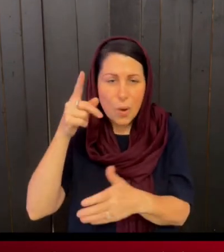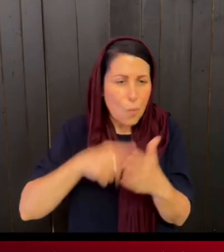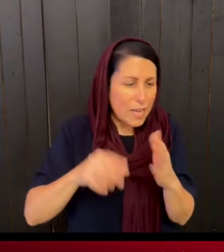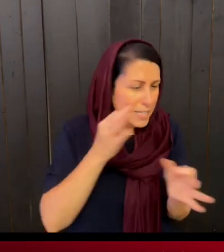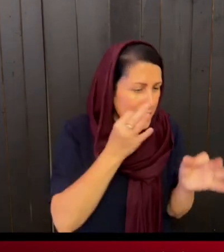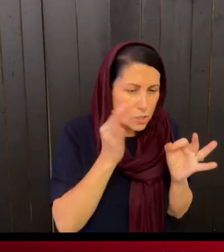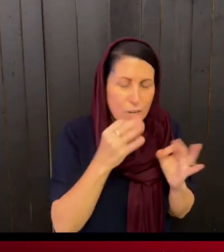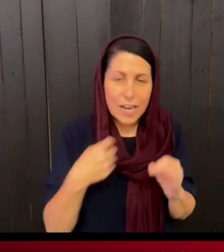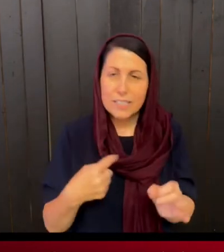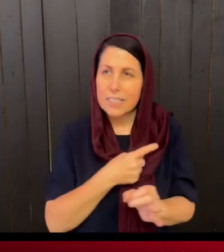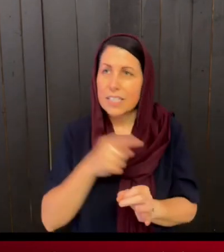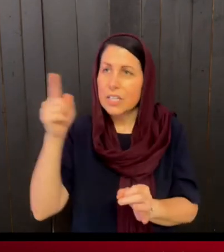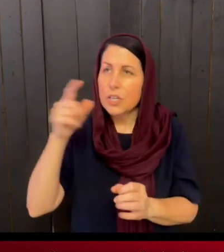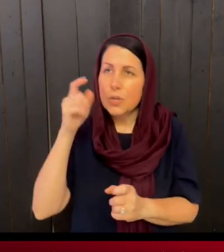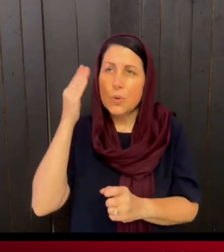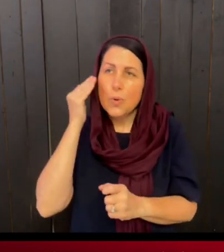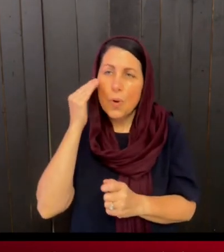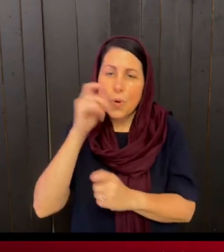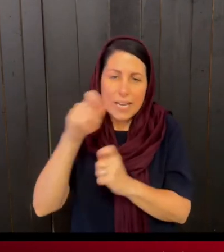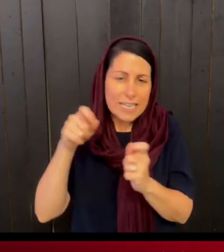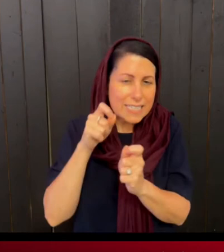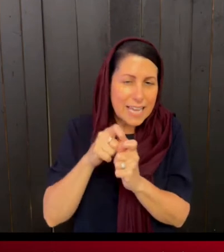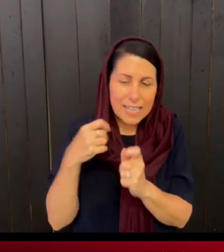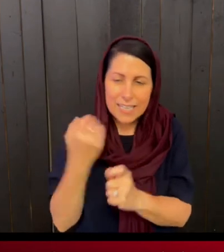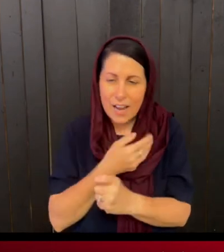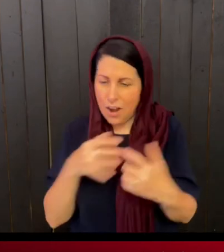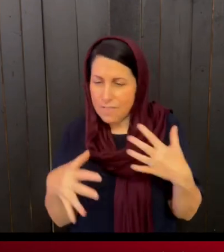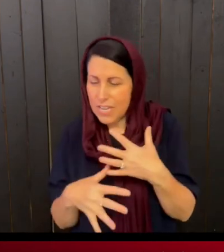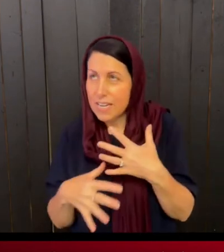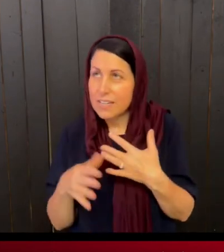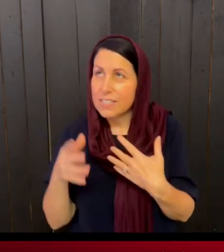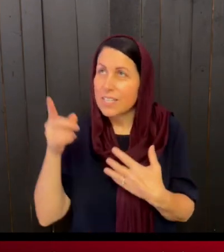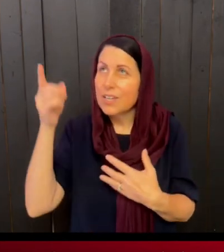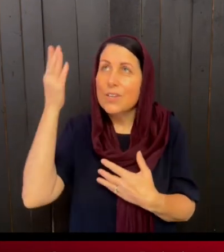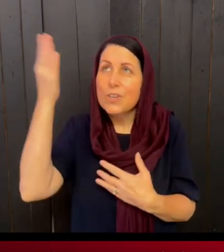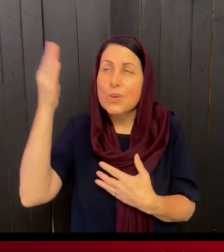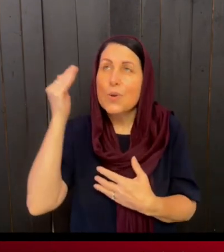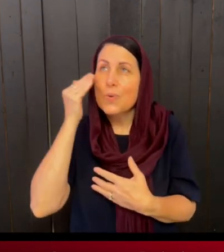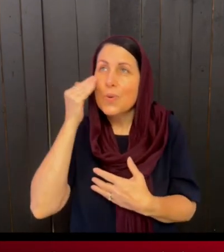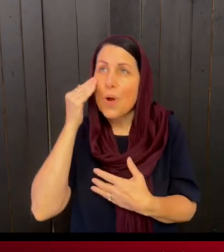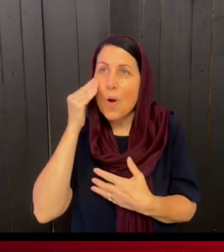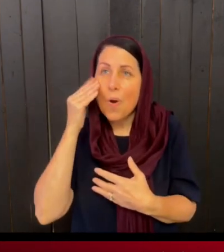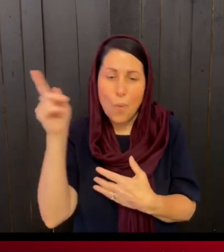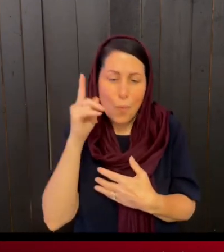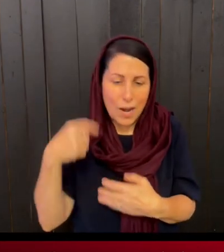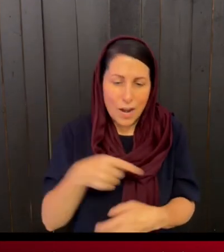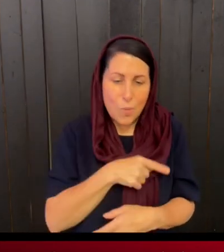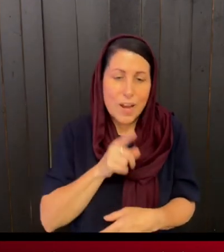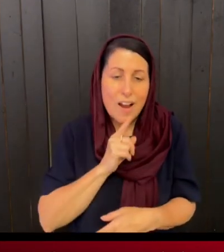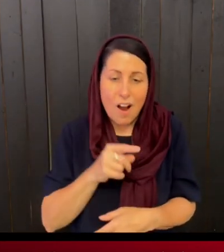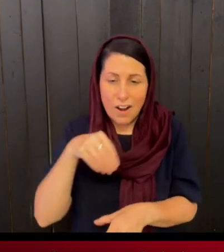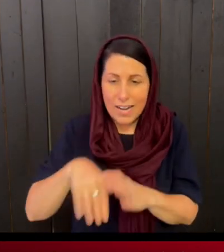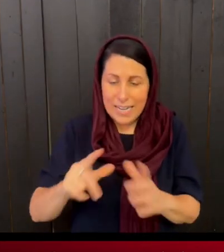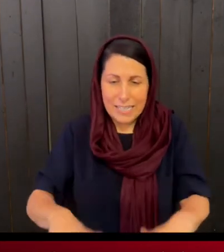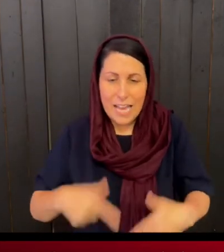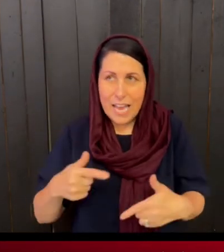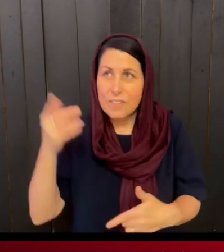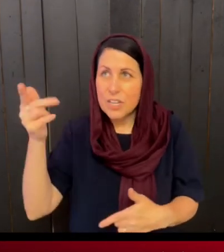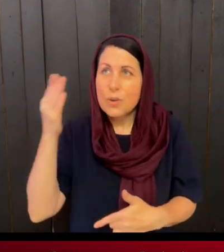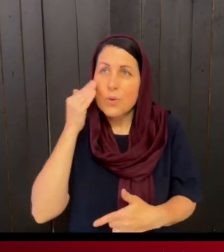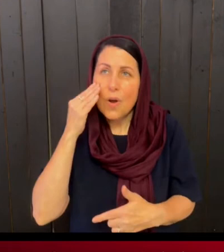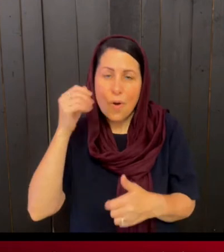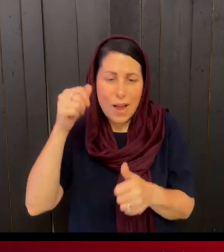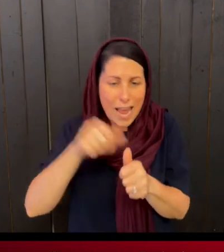exactly what our fears are. You know exactly where we are in life, Lord God. You know every detail, Lord God. Thank you